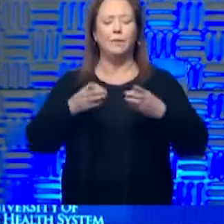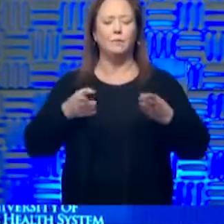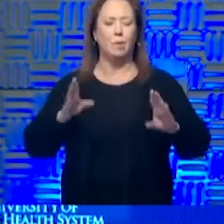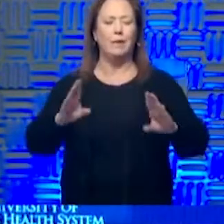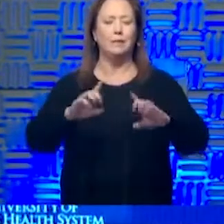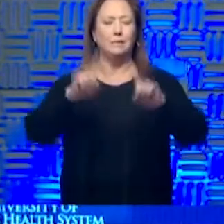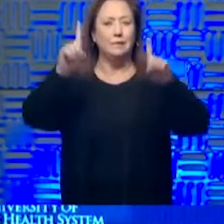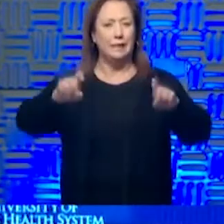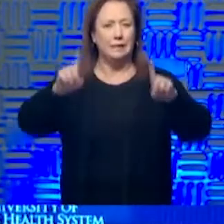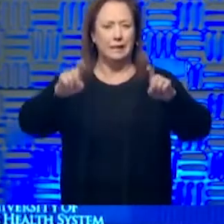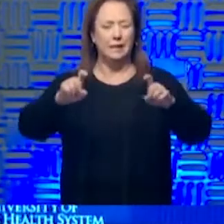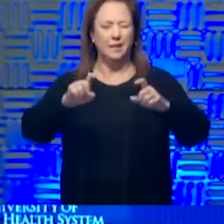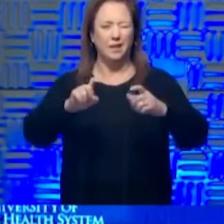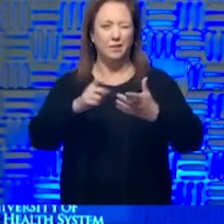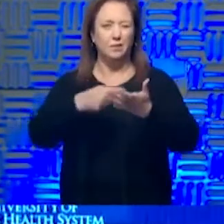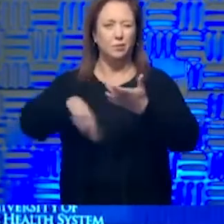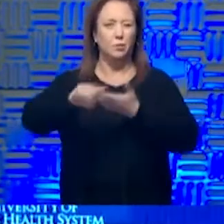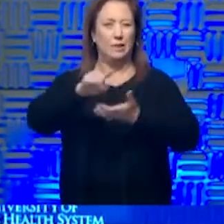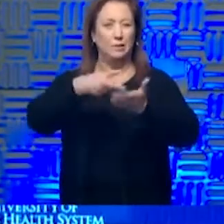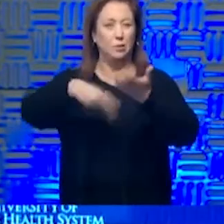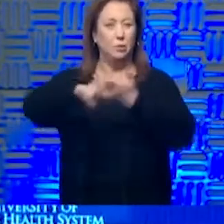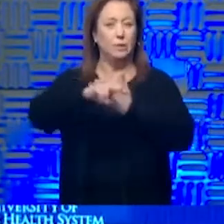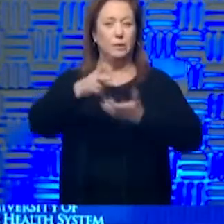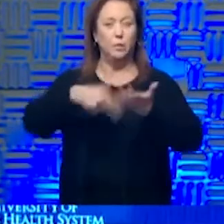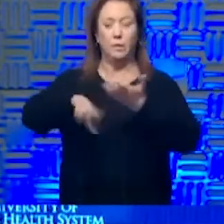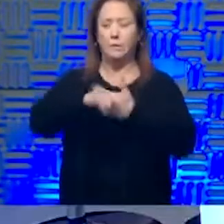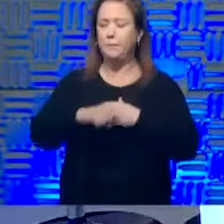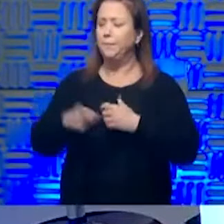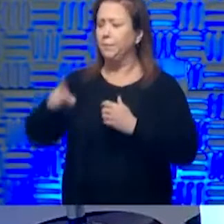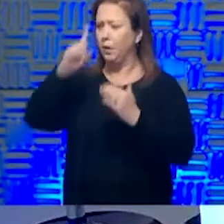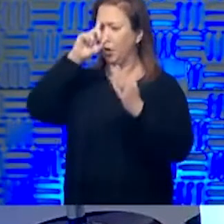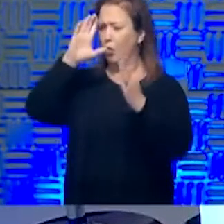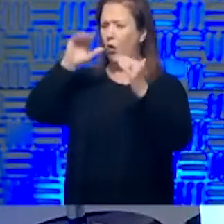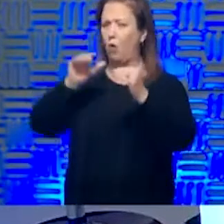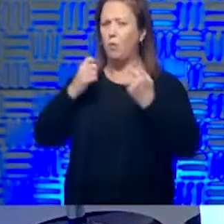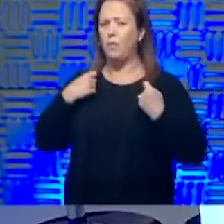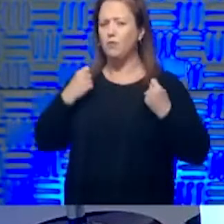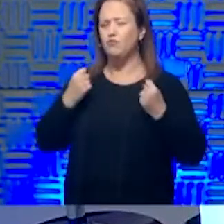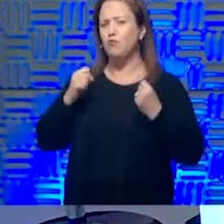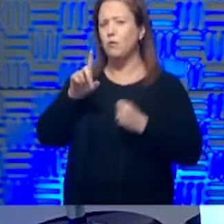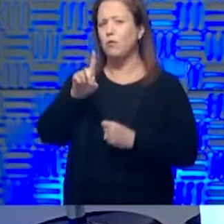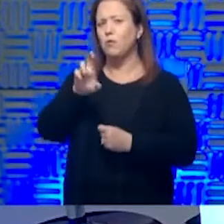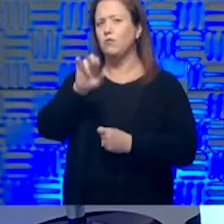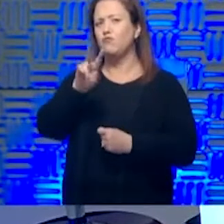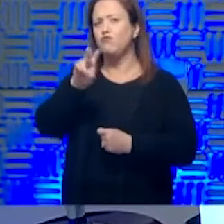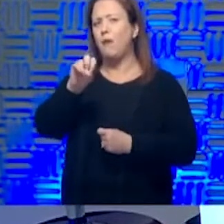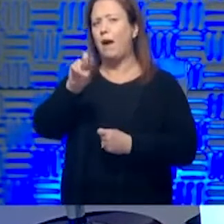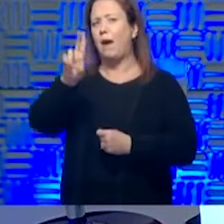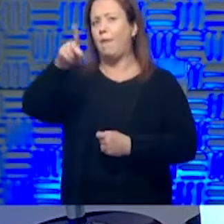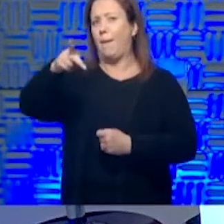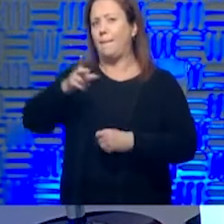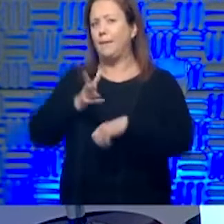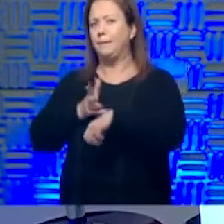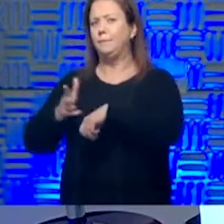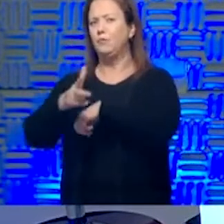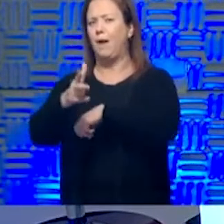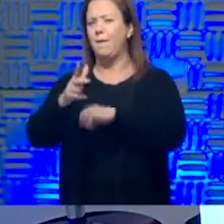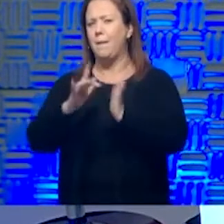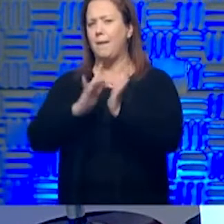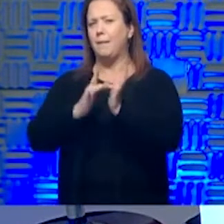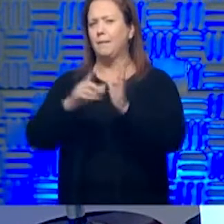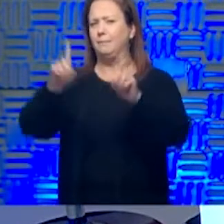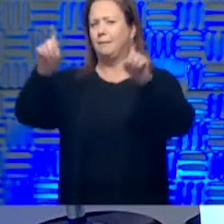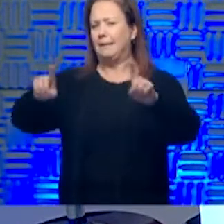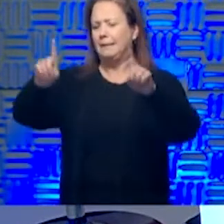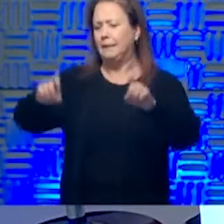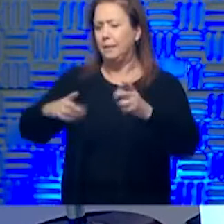over the next few weeks. What's your hope with these drive-up? Do you have a goal here in the next week or so, like you had